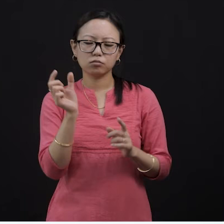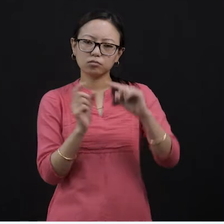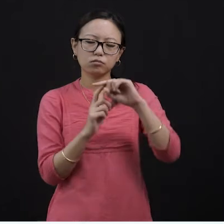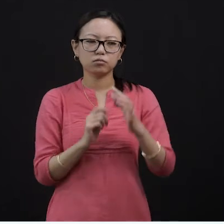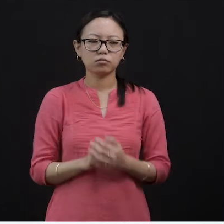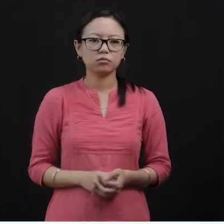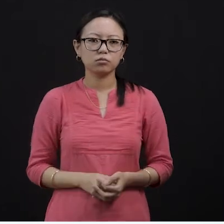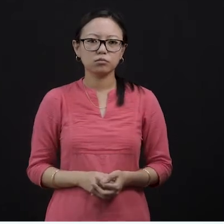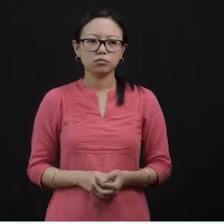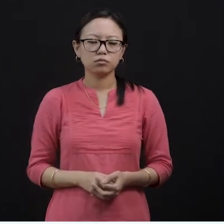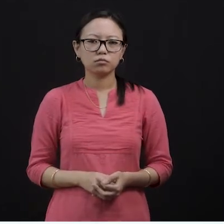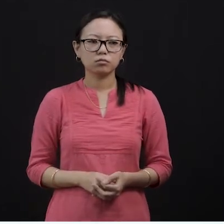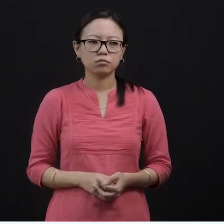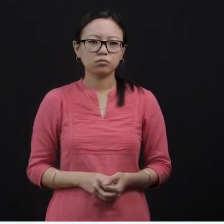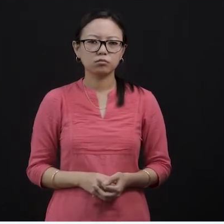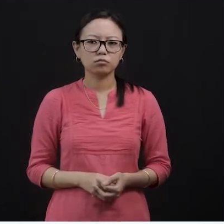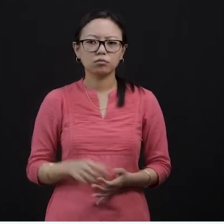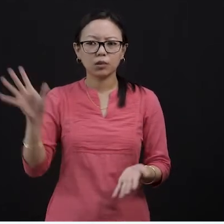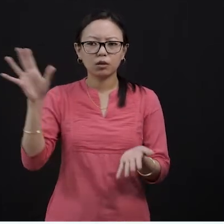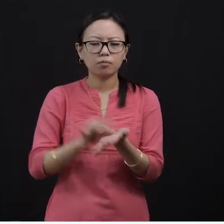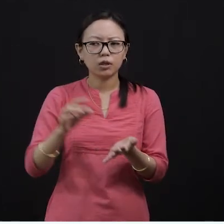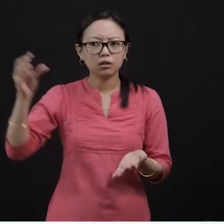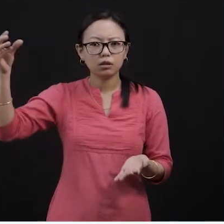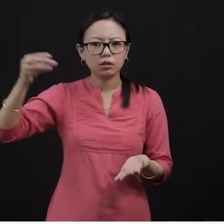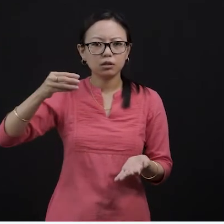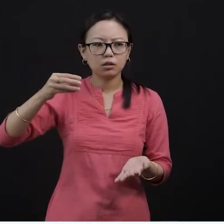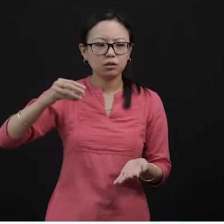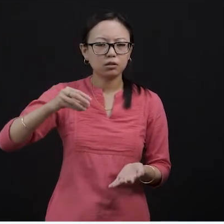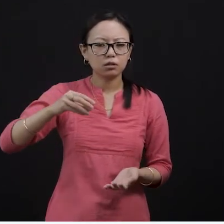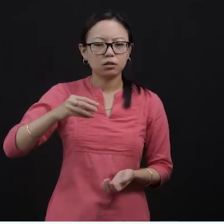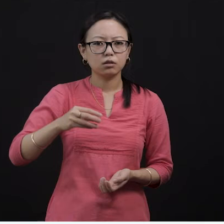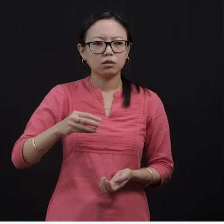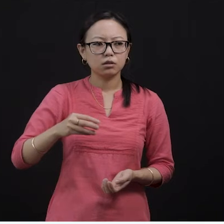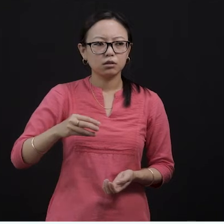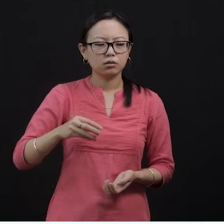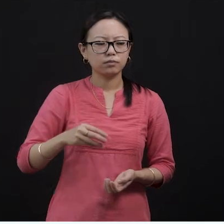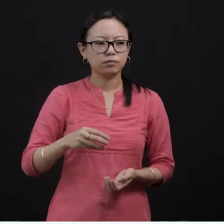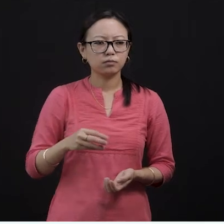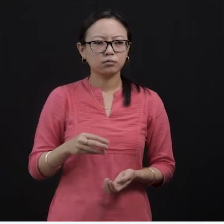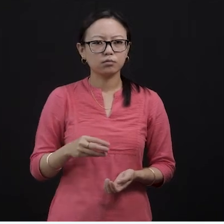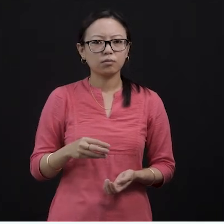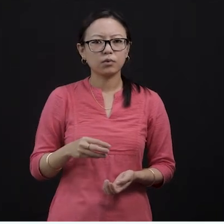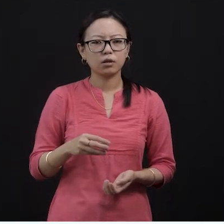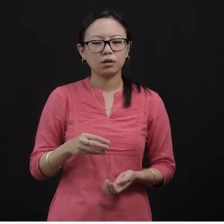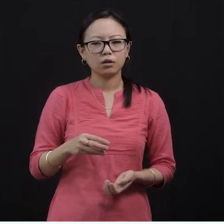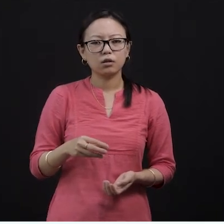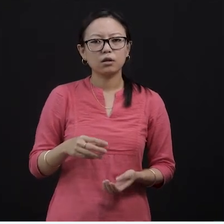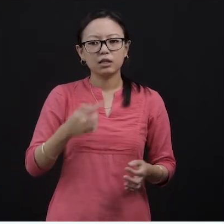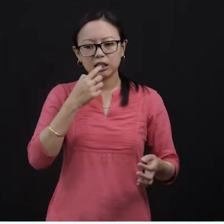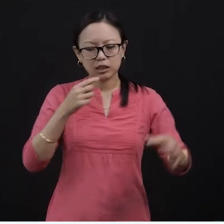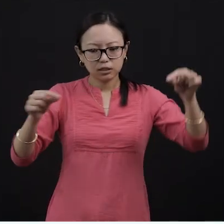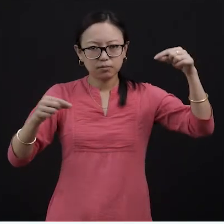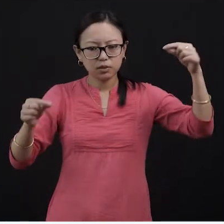know, when you bring this magnet, what happens? When you place this magnet in that piece